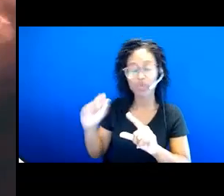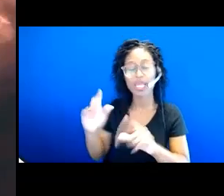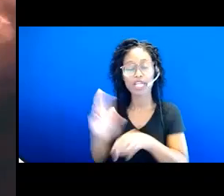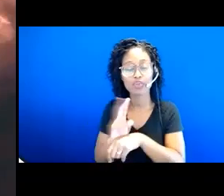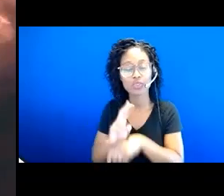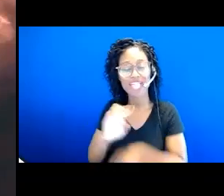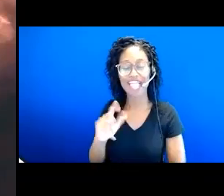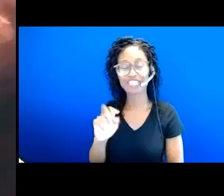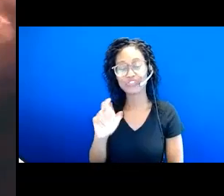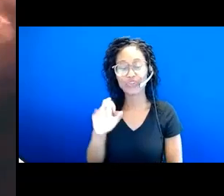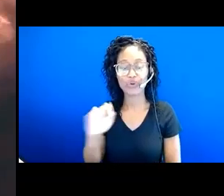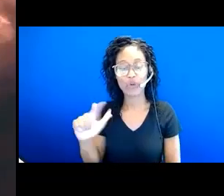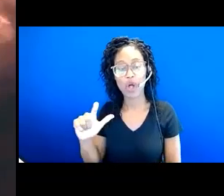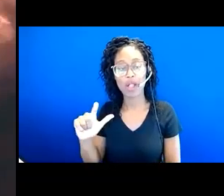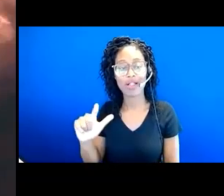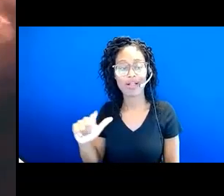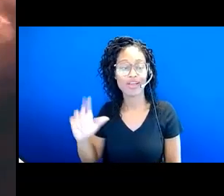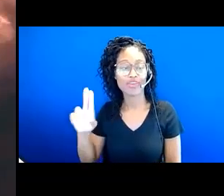here also.